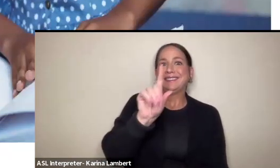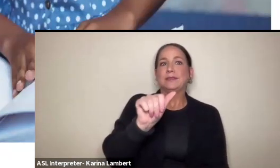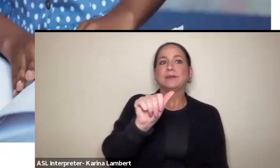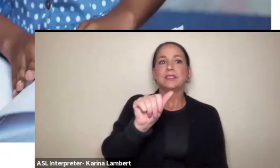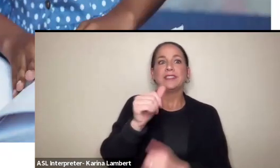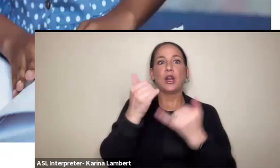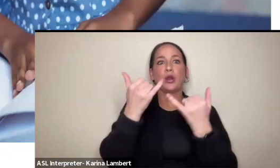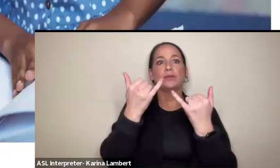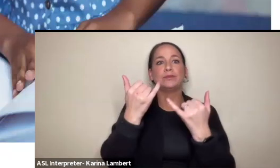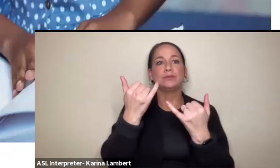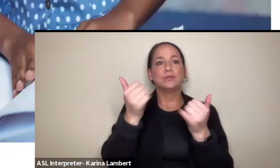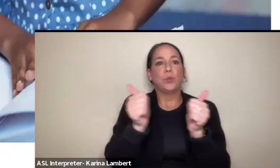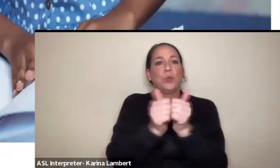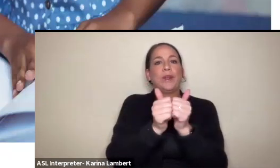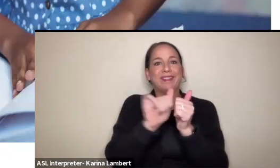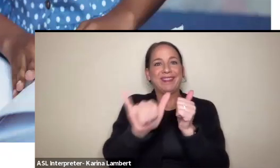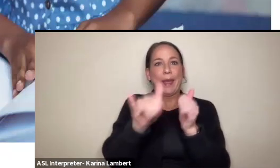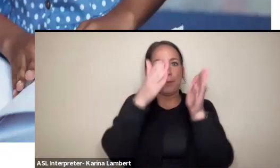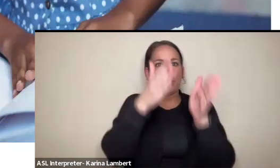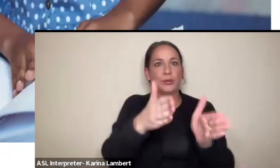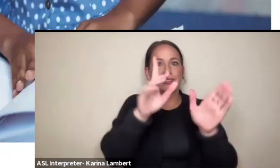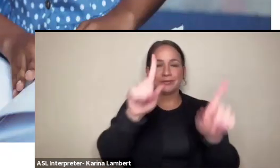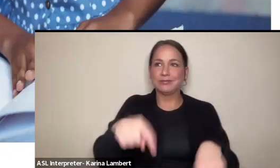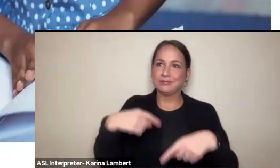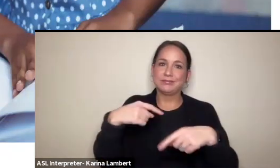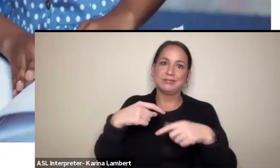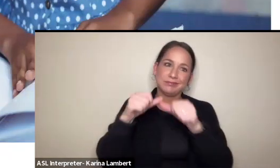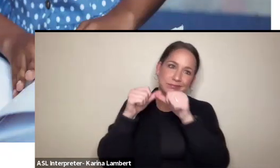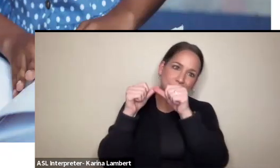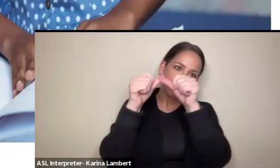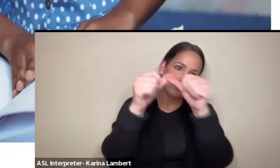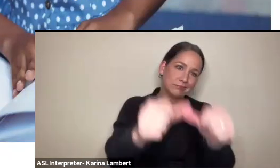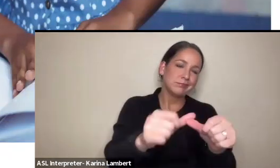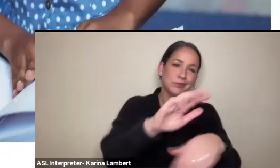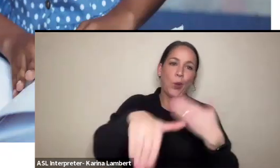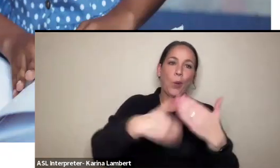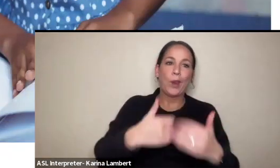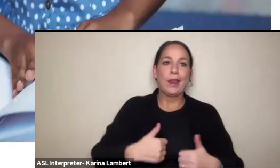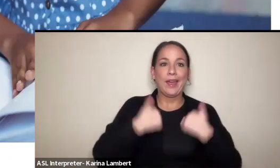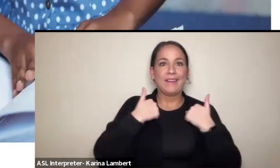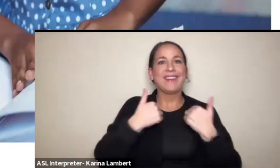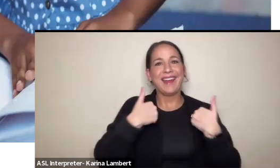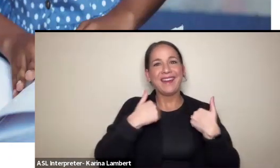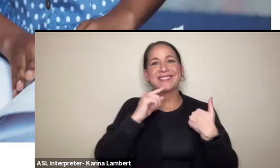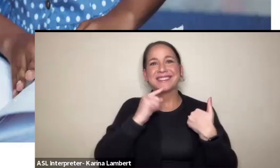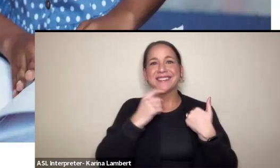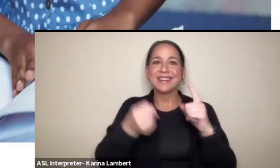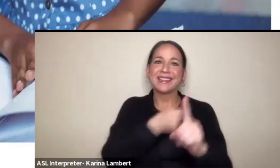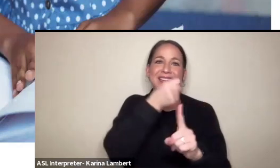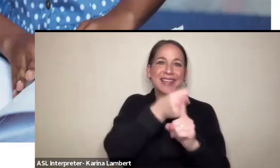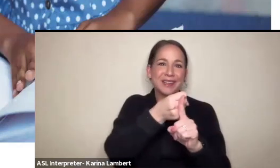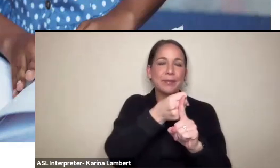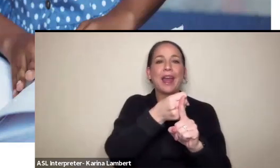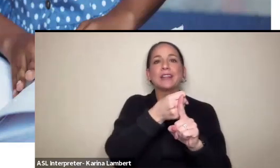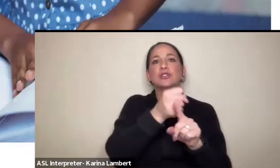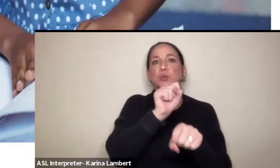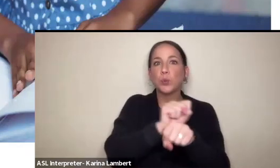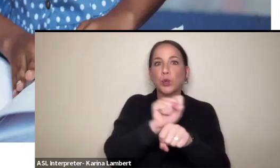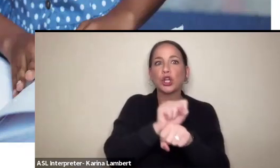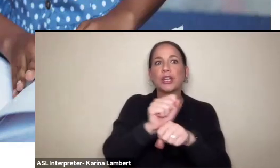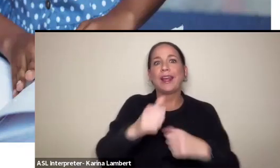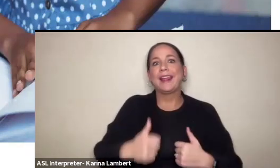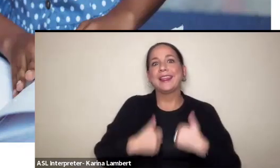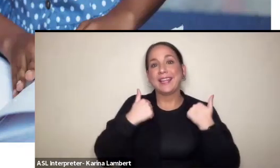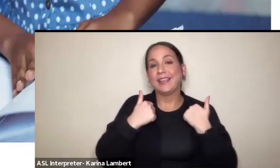person throughout their lifetime and have a significant impact on their ability to work and live independently throughout their